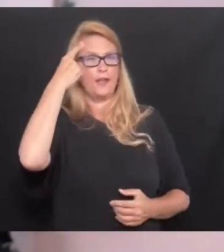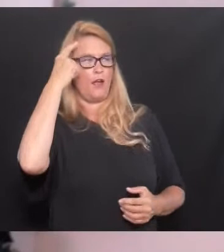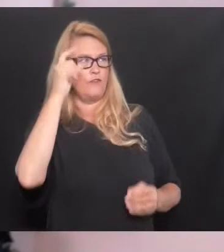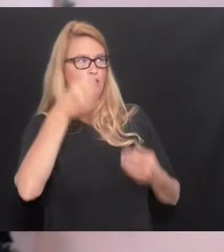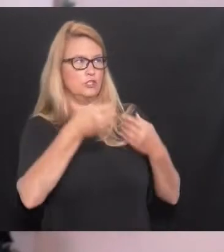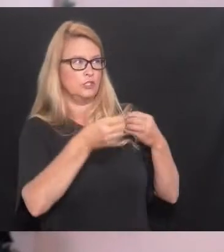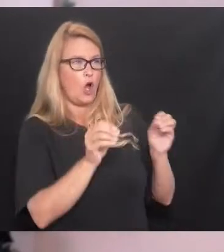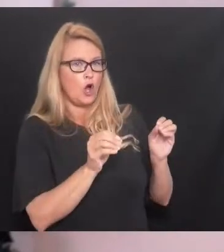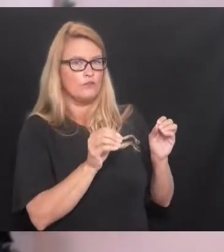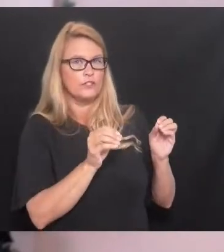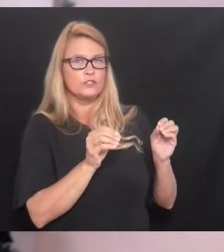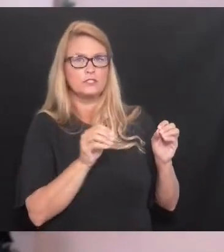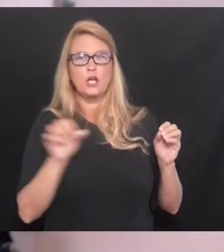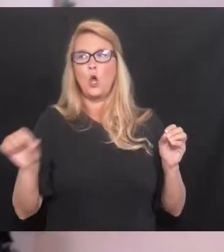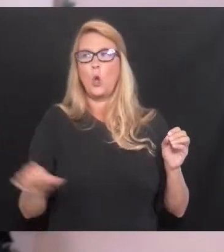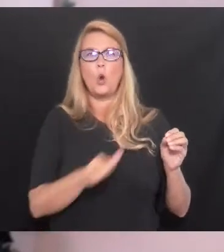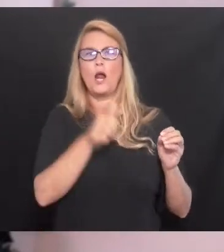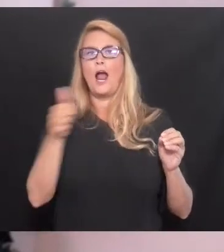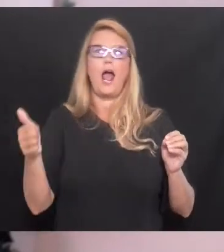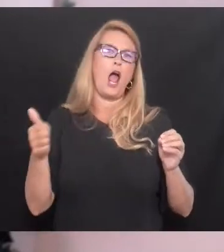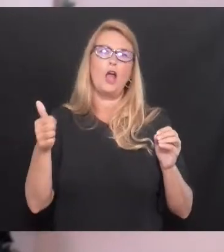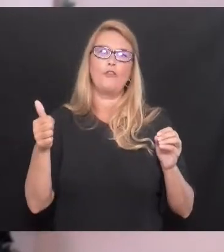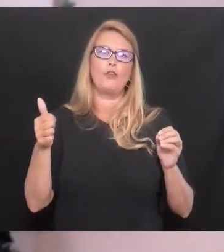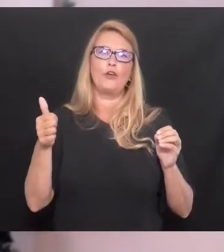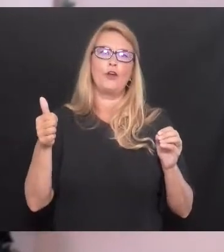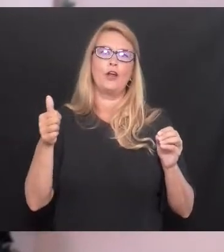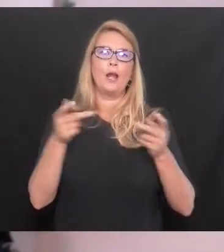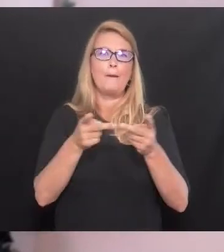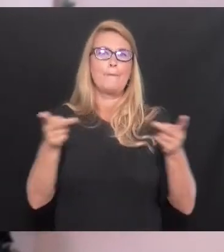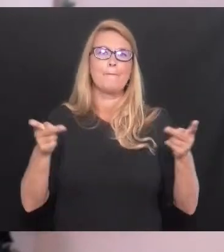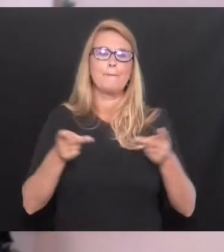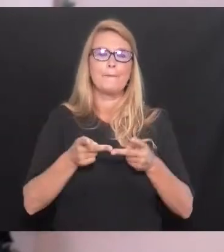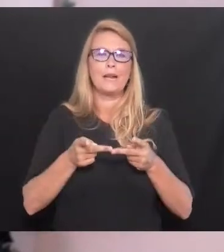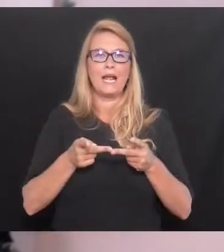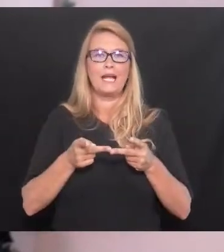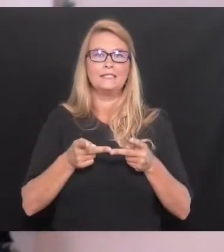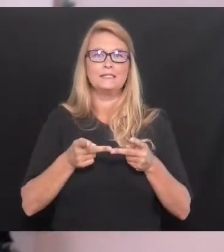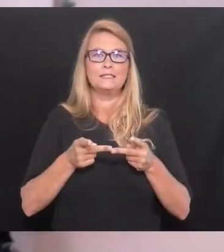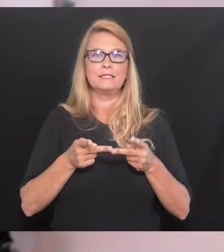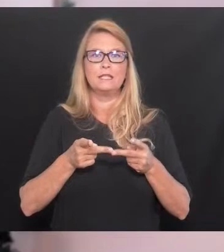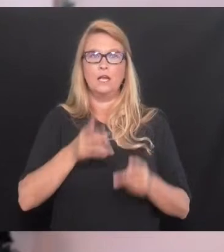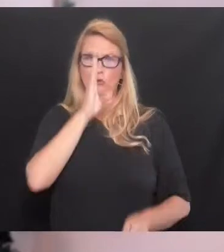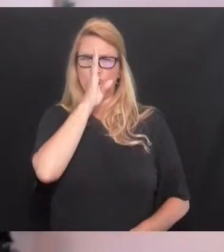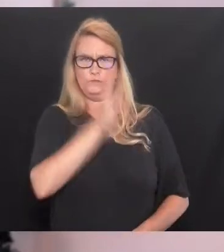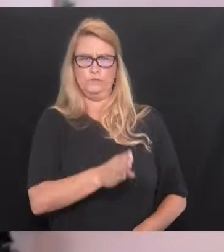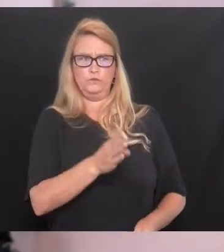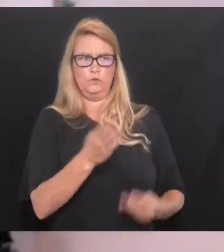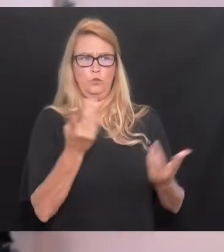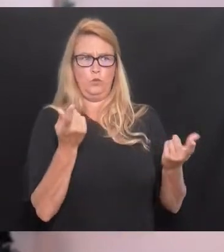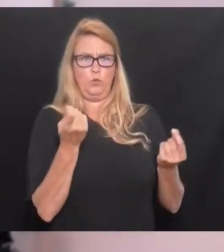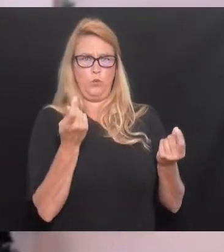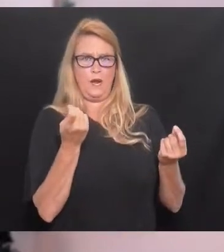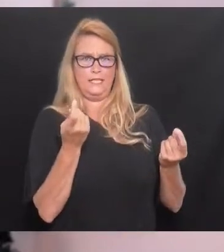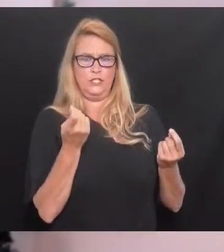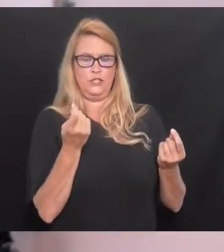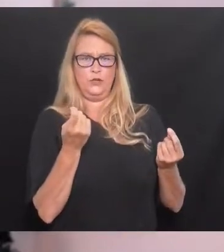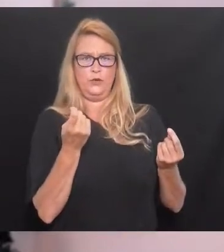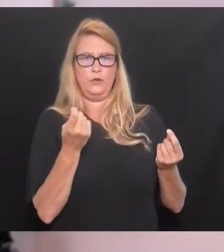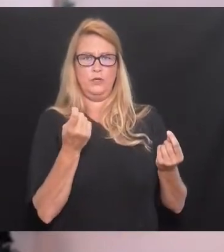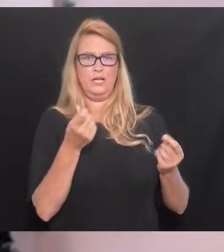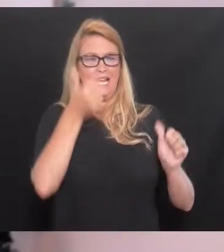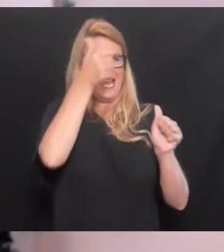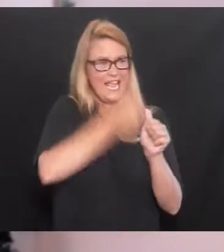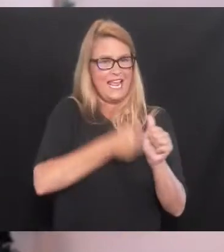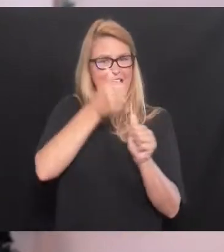office or any other oversight entity sort of dictate what needs to be done across large populations,